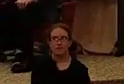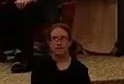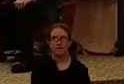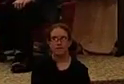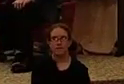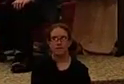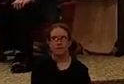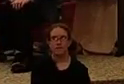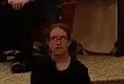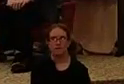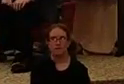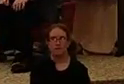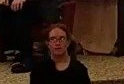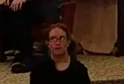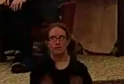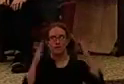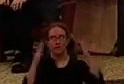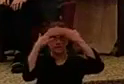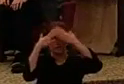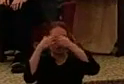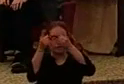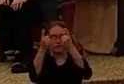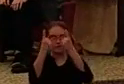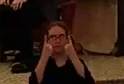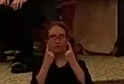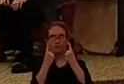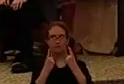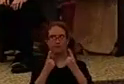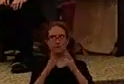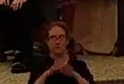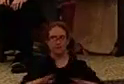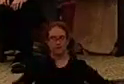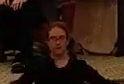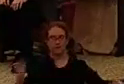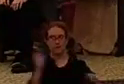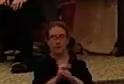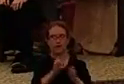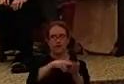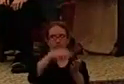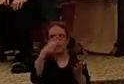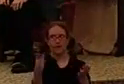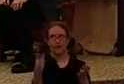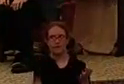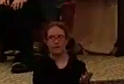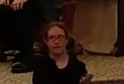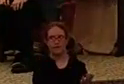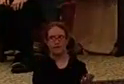as darkness come across the land and night fell.